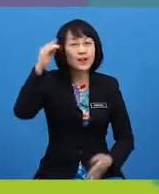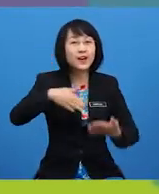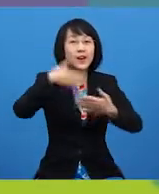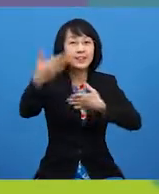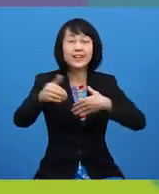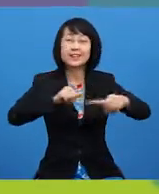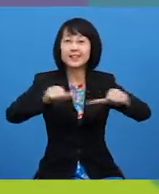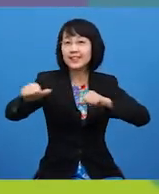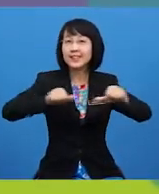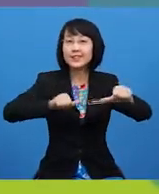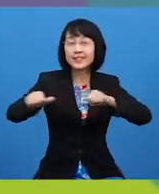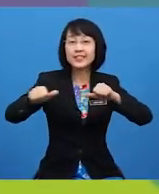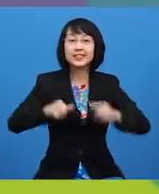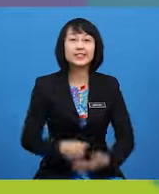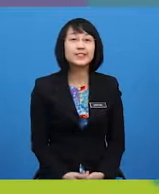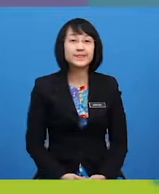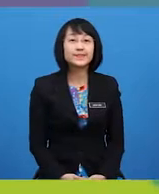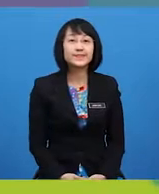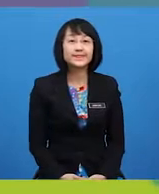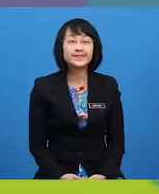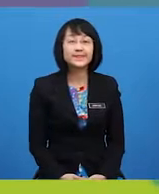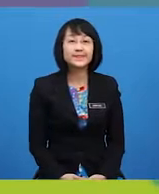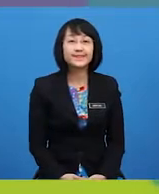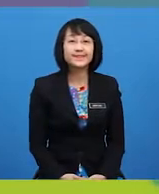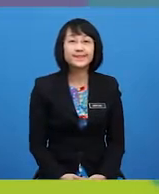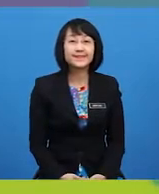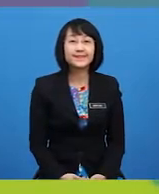Ta-da! We are in the next session! And